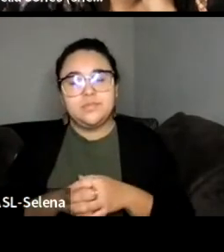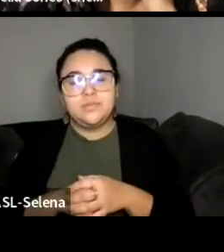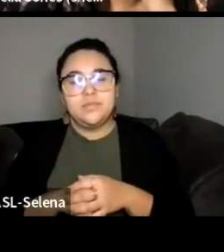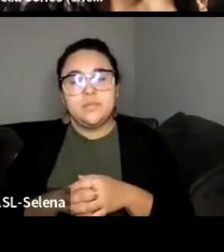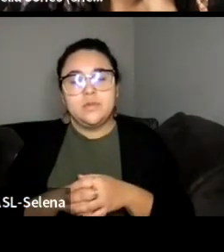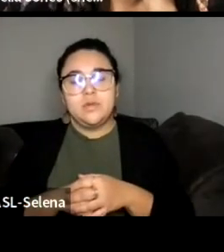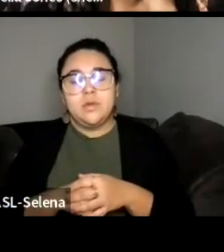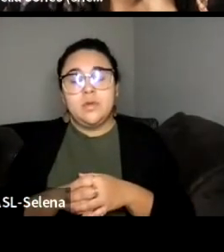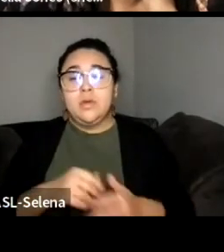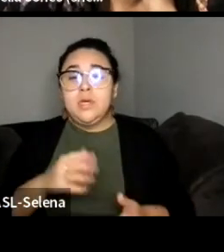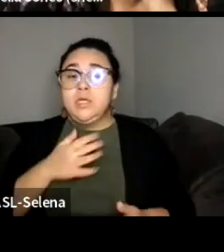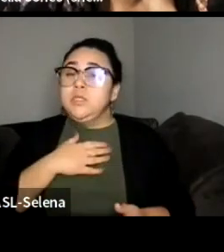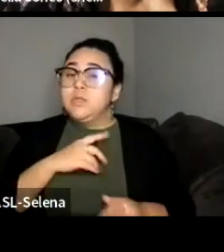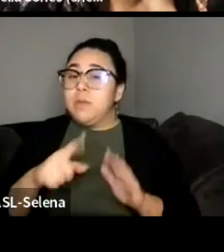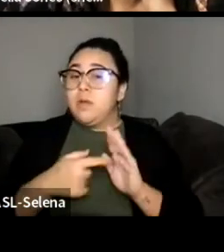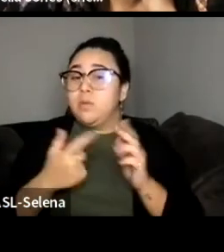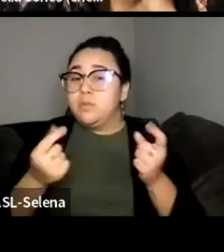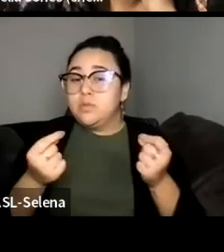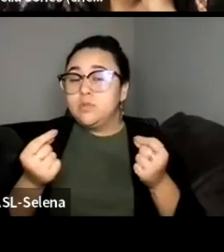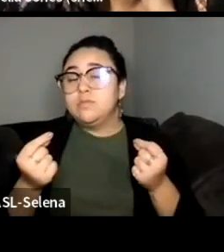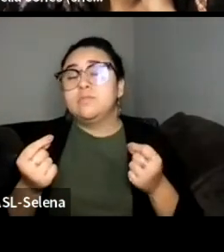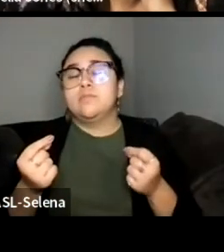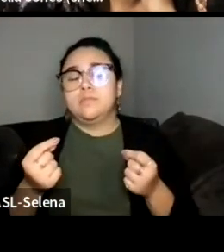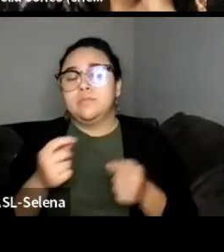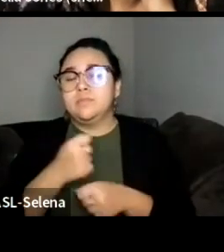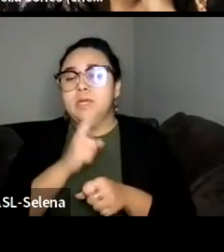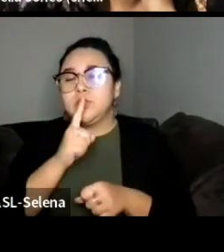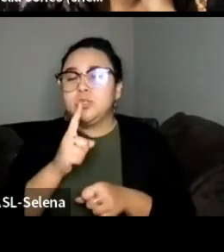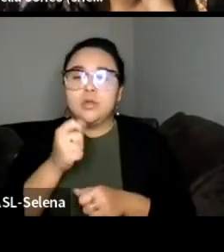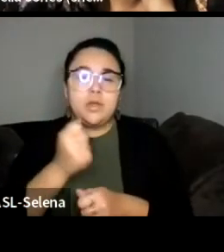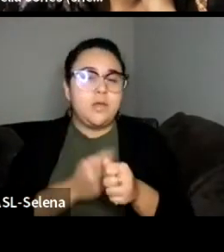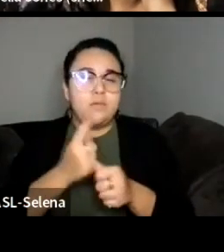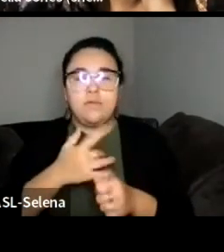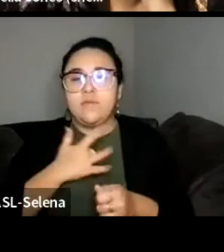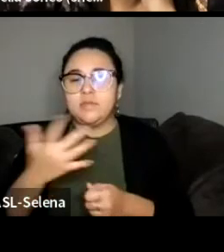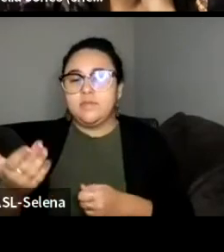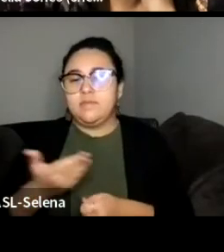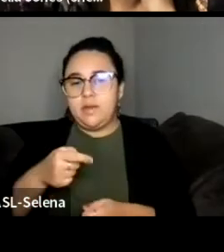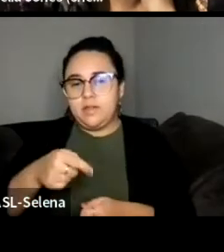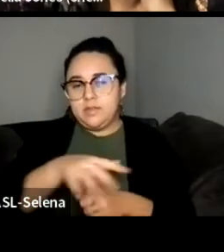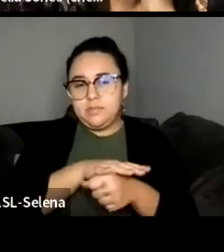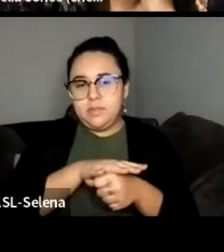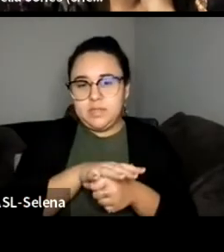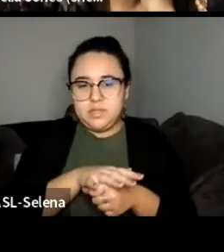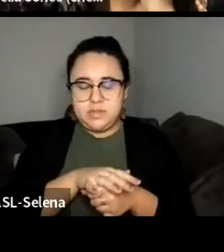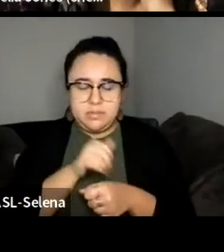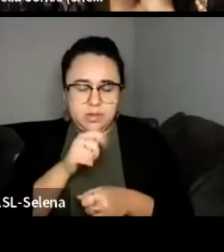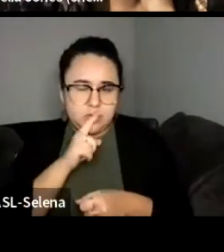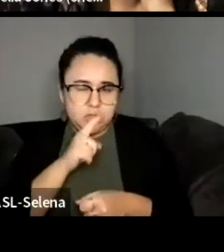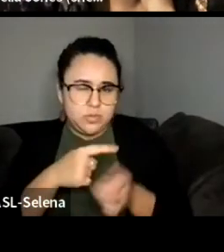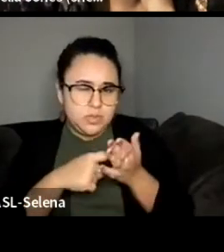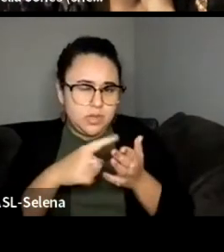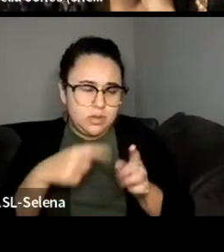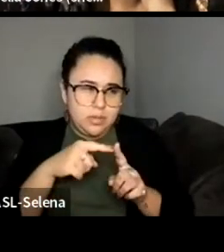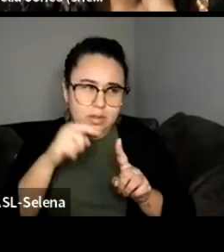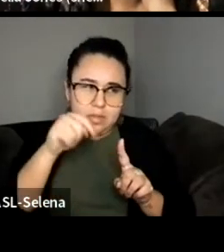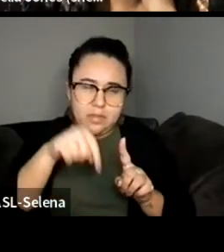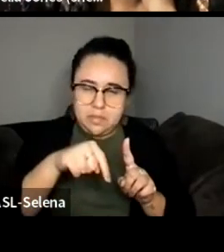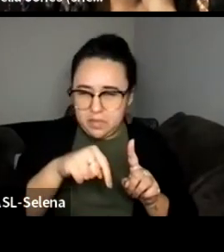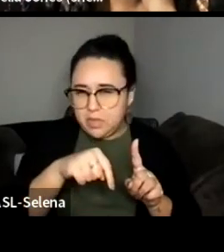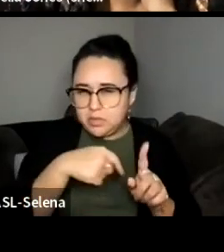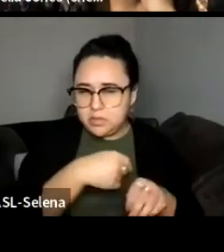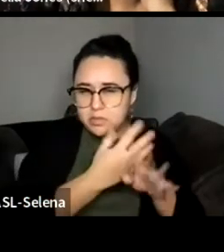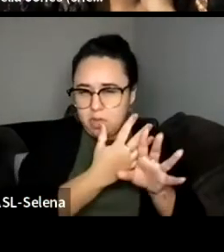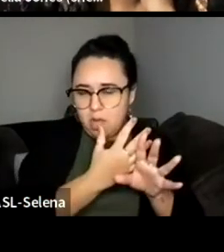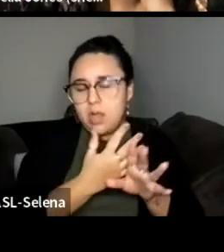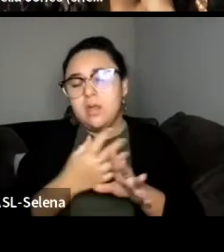everyone feels invited to these spaces. Everyone, I think I don't know if we talked about it on this call, but I know in other calls I've talked, when I first had